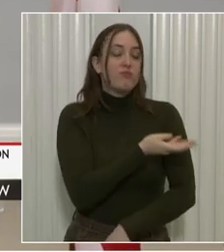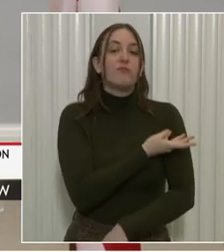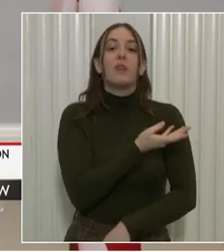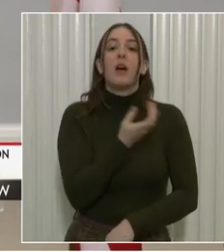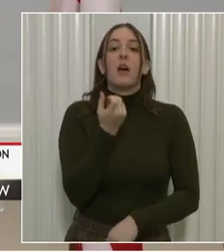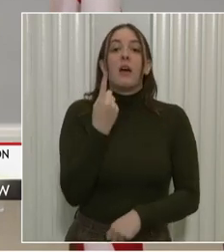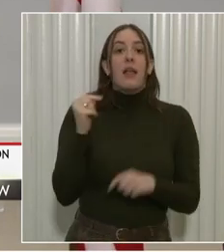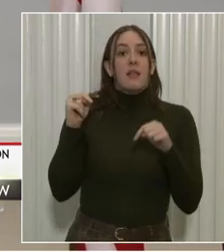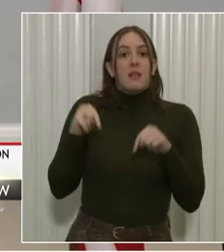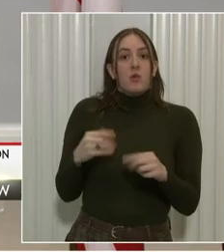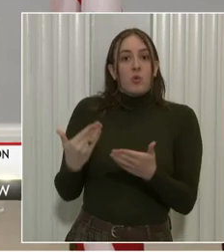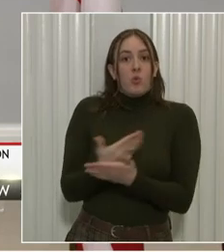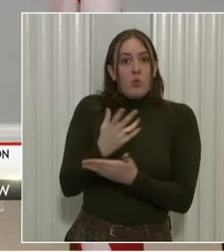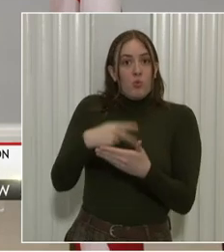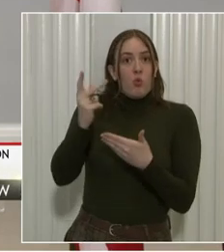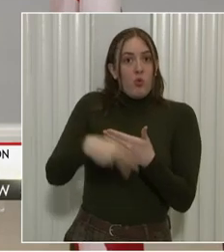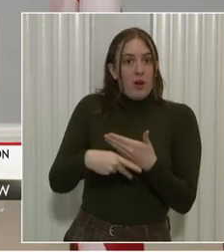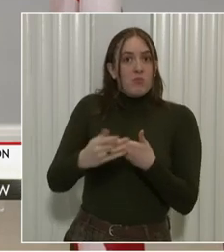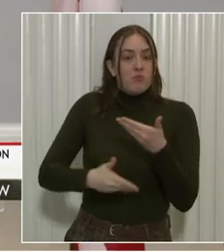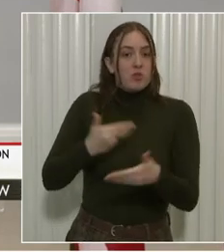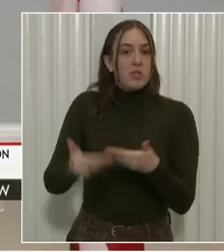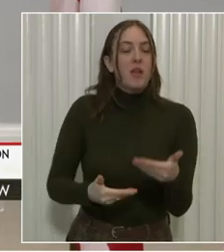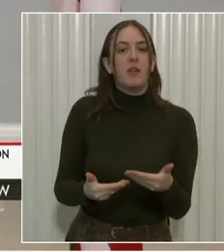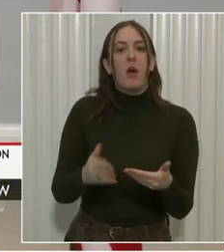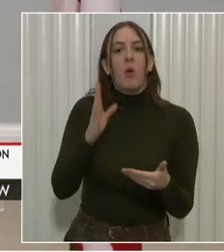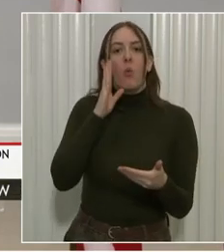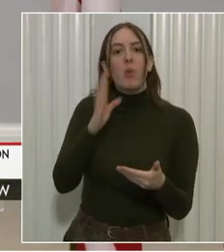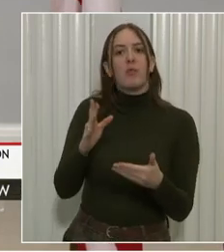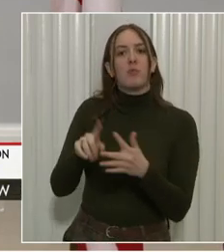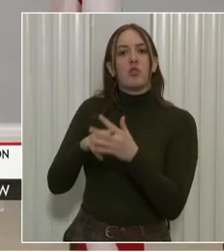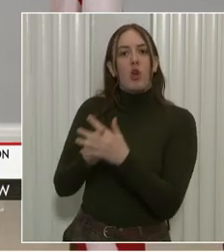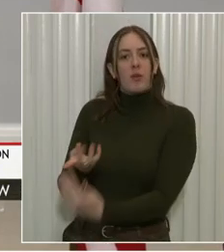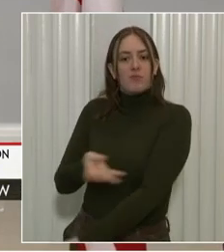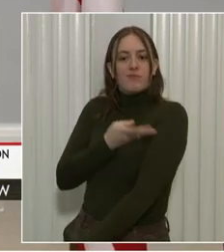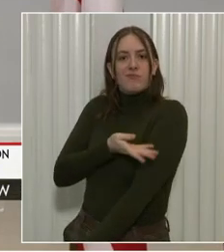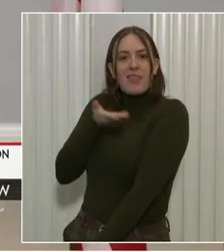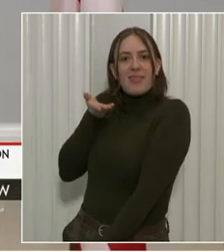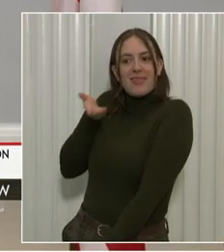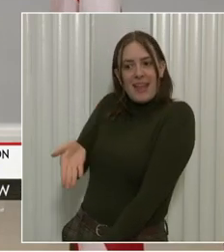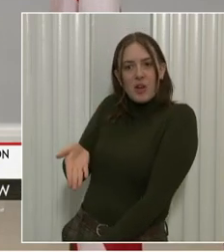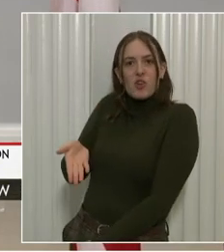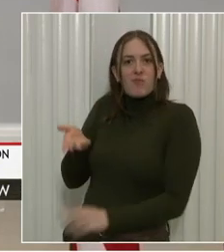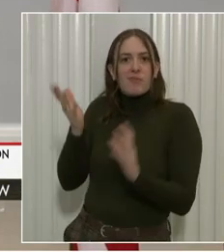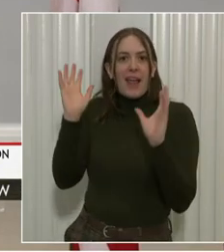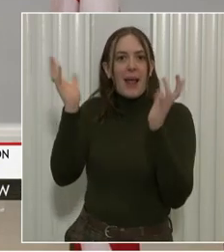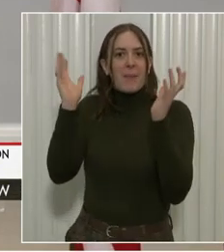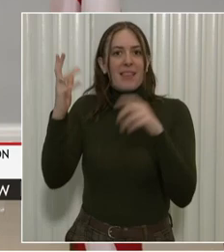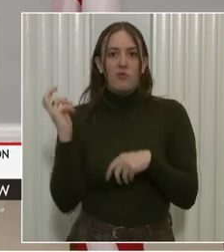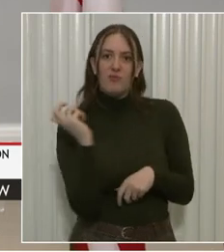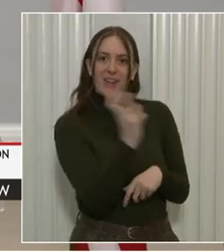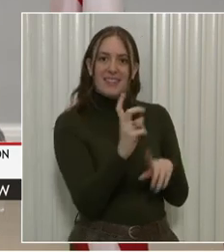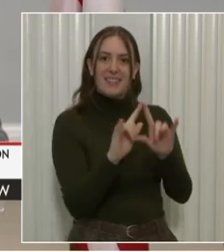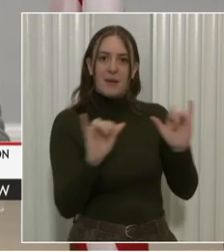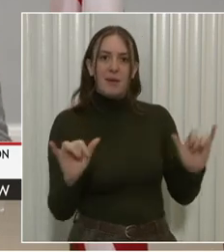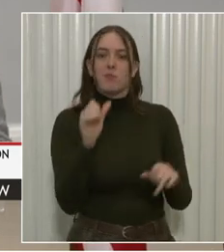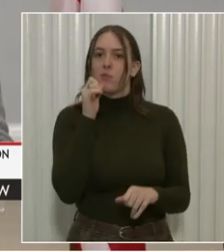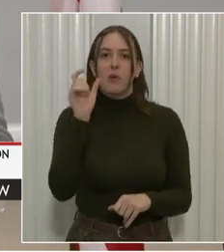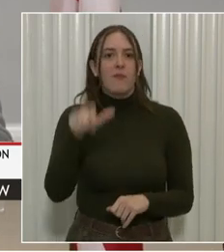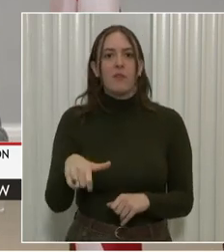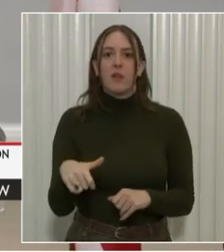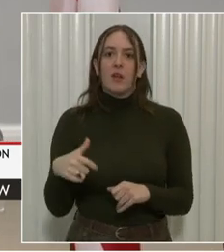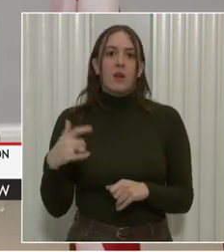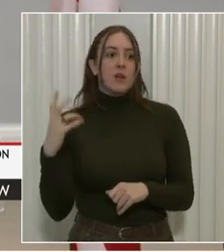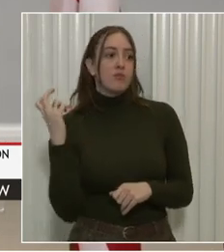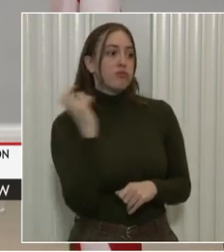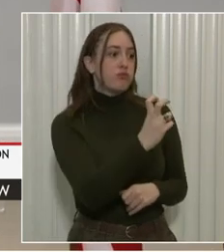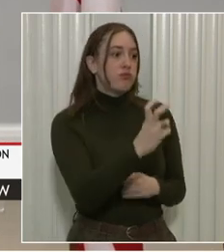on site so that they can start life-saving transfusions in the ambulance when they reach the patient. And we